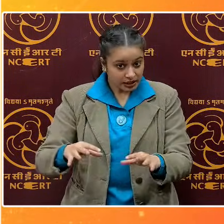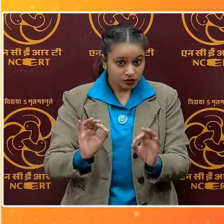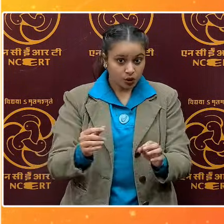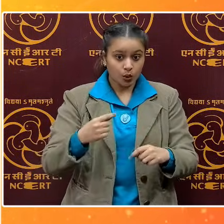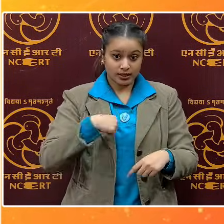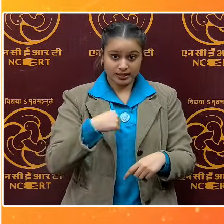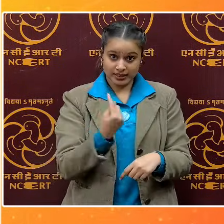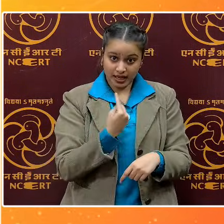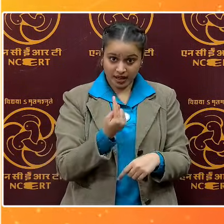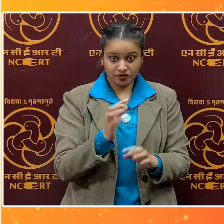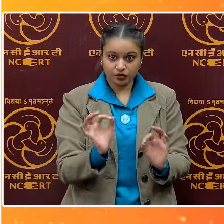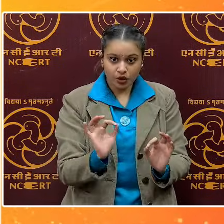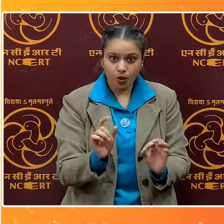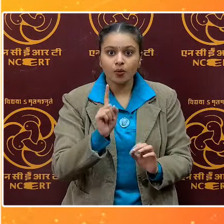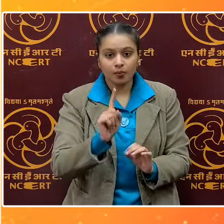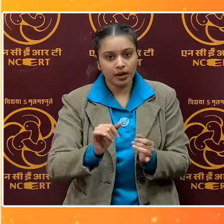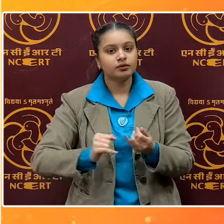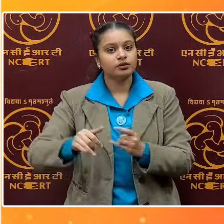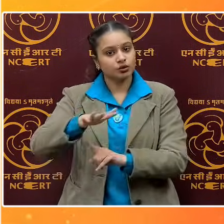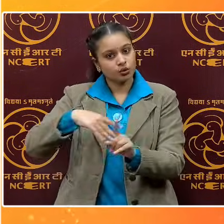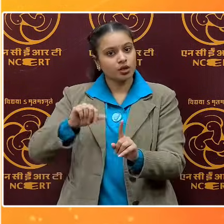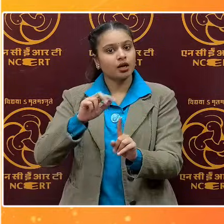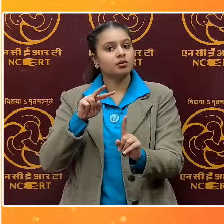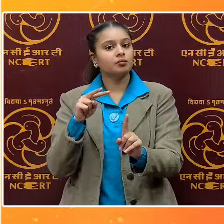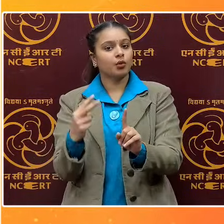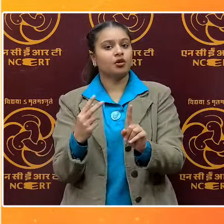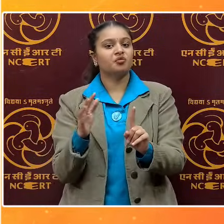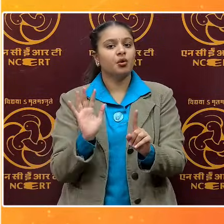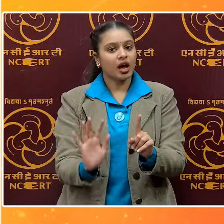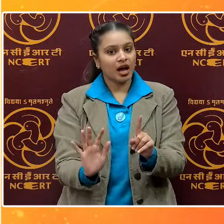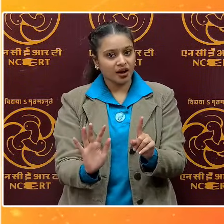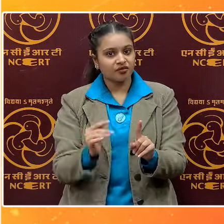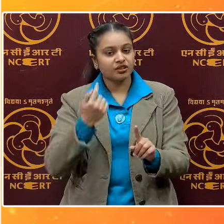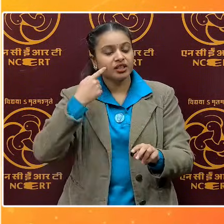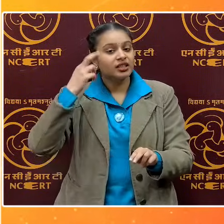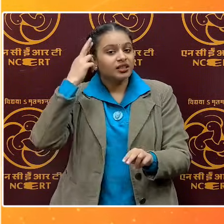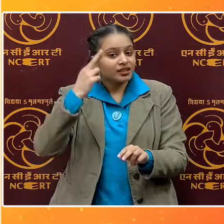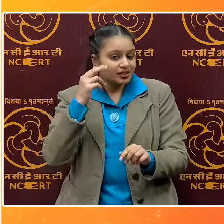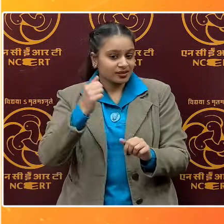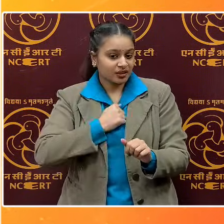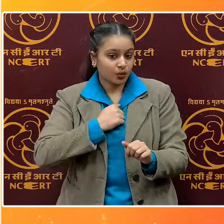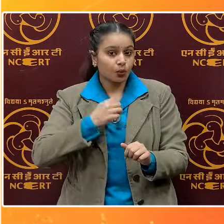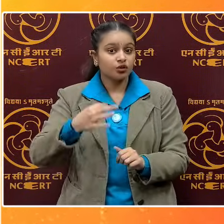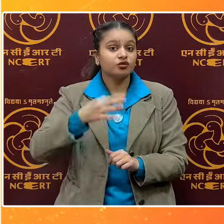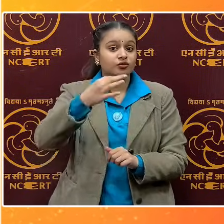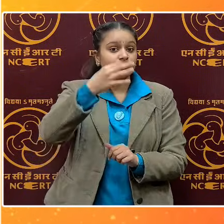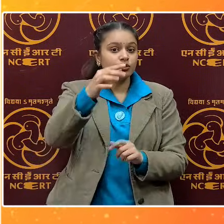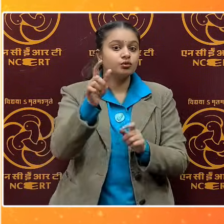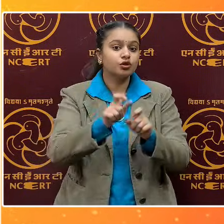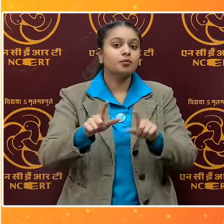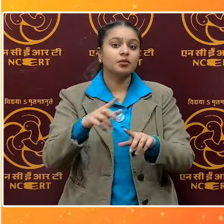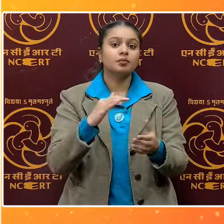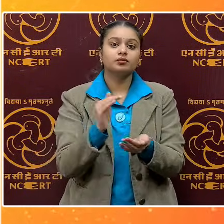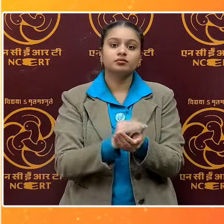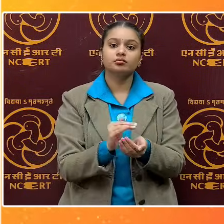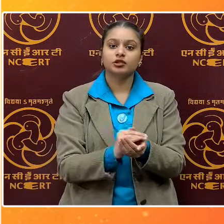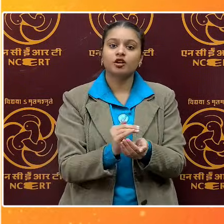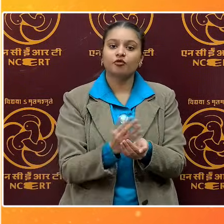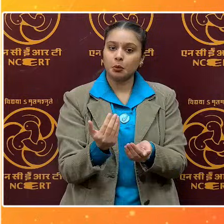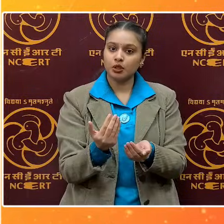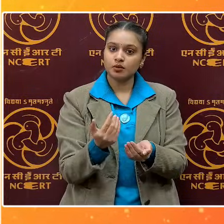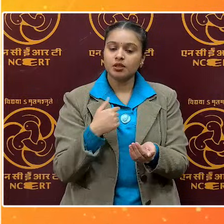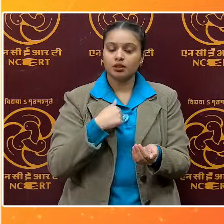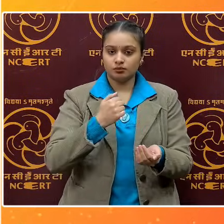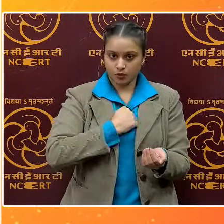we are also serving the society by conserving water. Exactly, because we are keeping it for our future generations as well. So it is